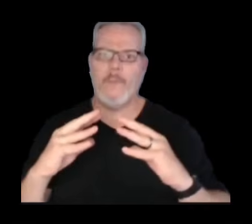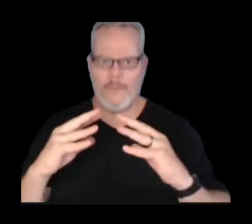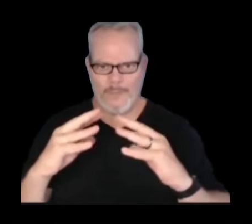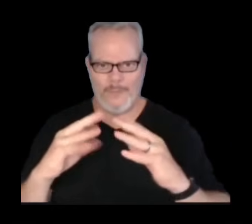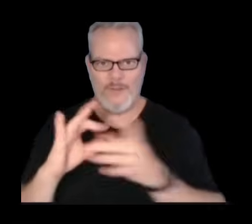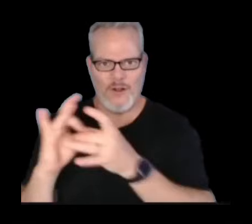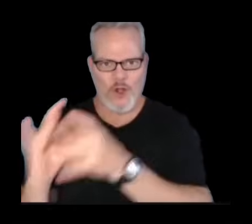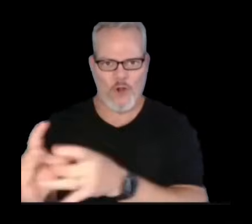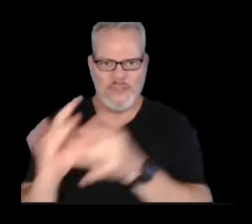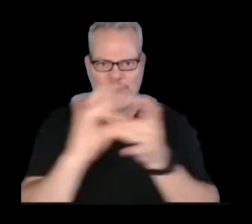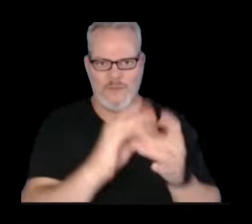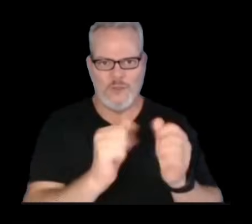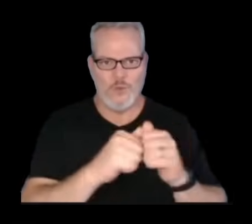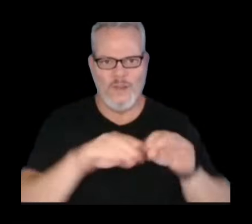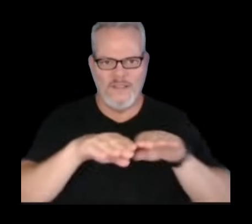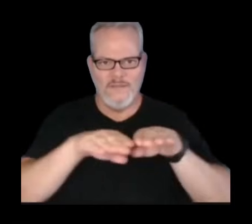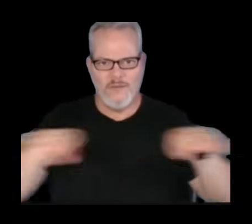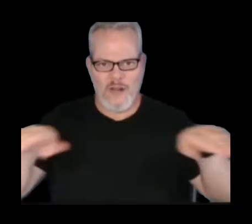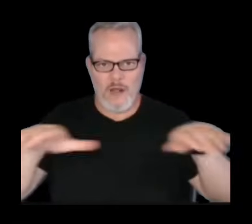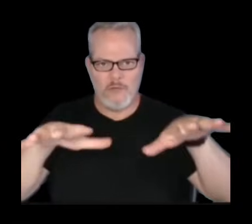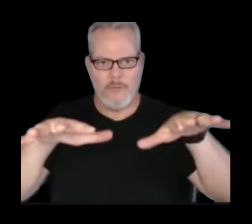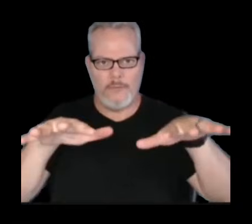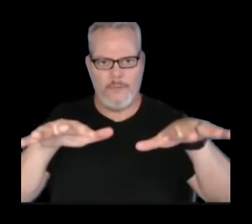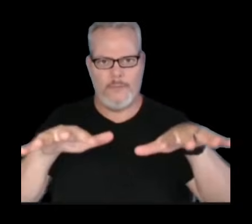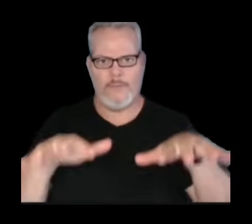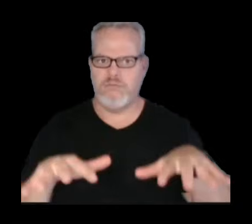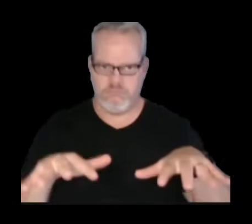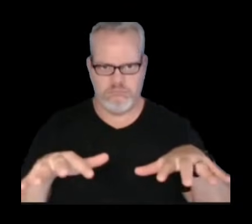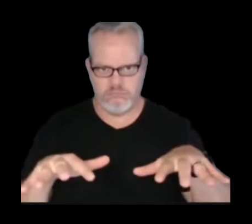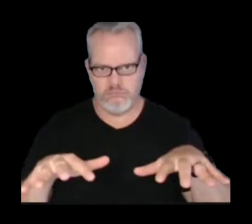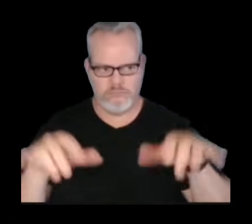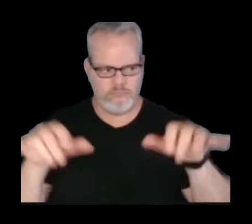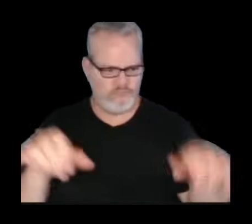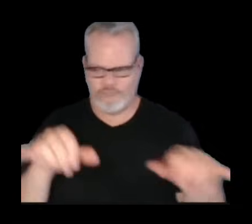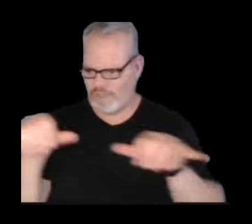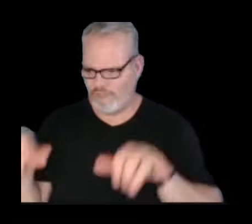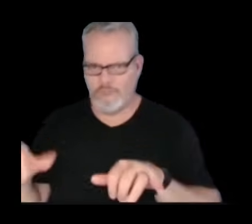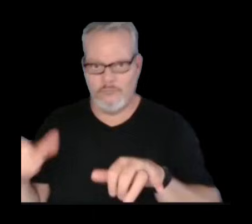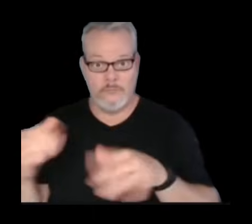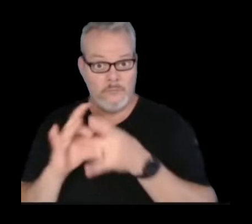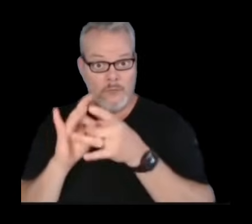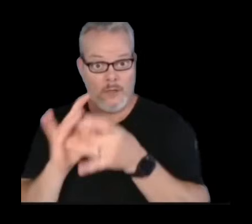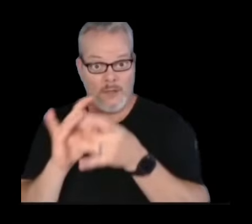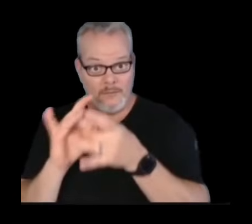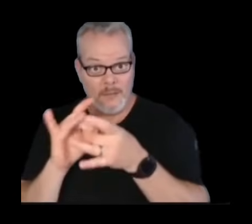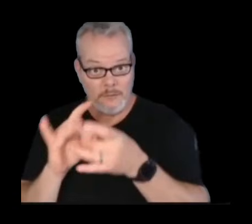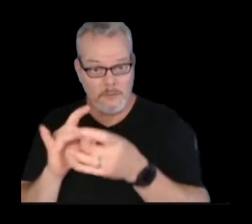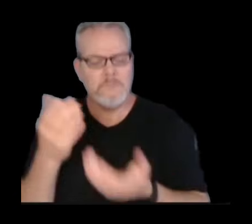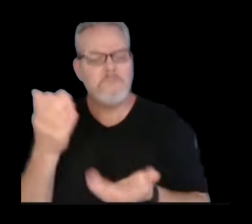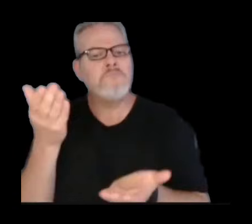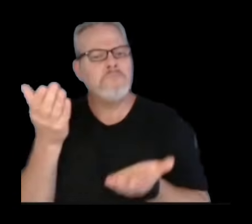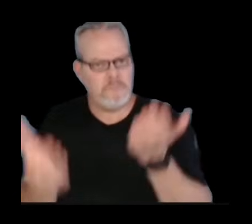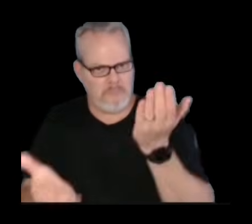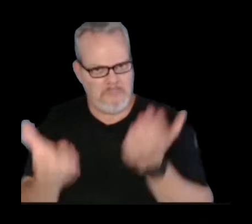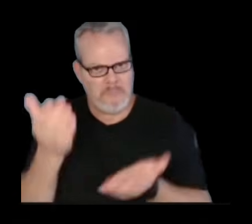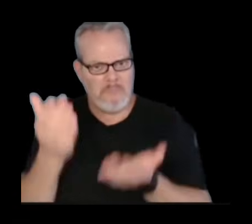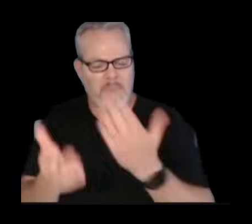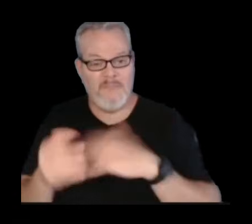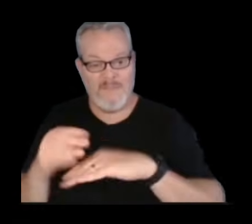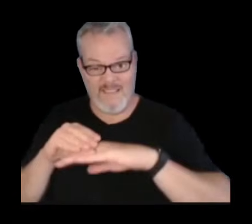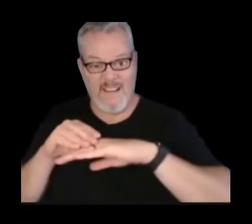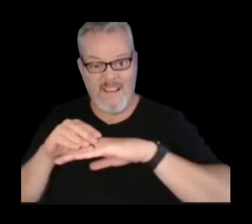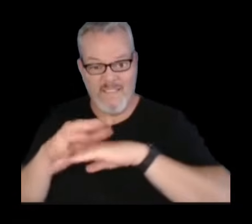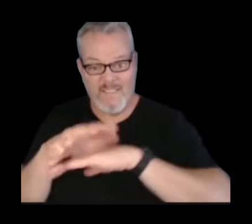subsidence event at the surface as well. So perhaps there is some connection and some effect that may slow the forecast